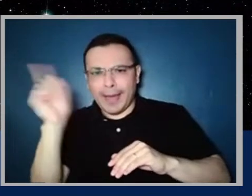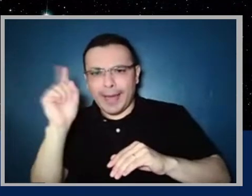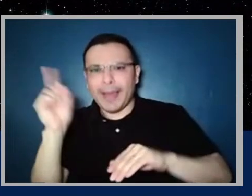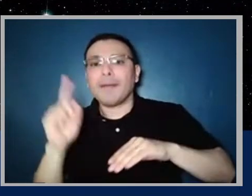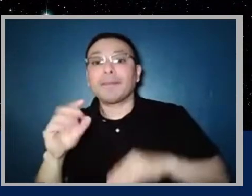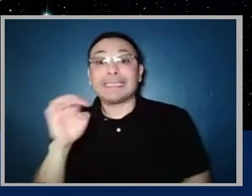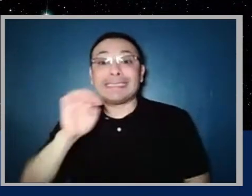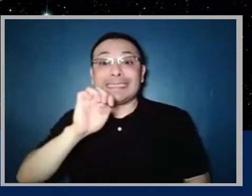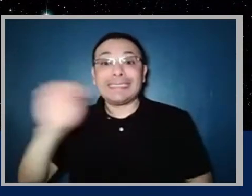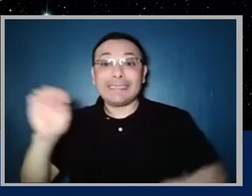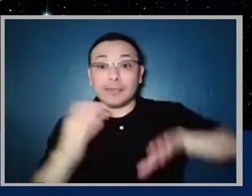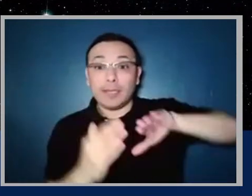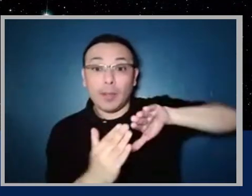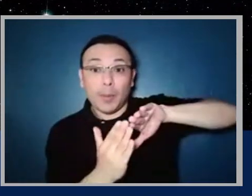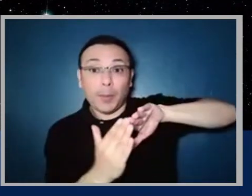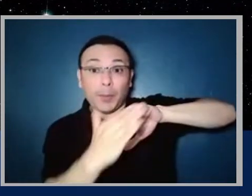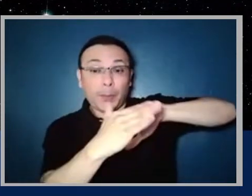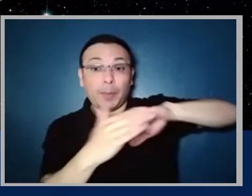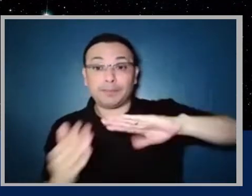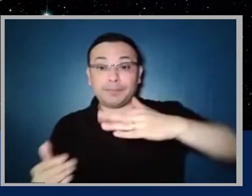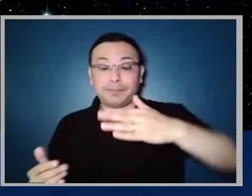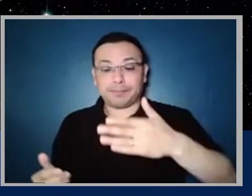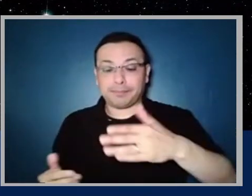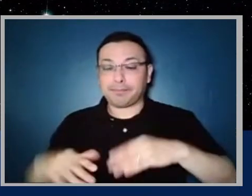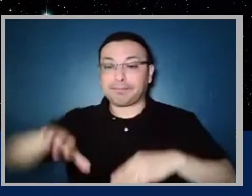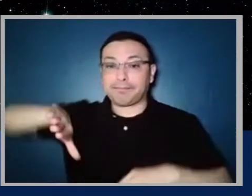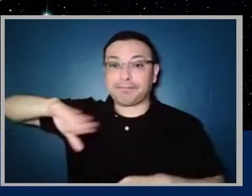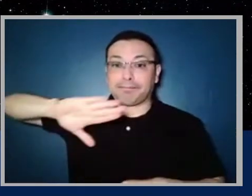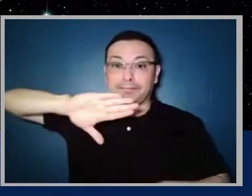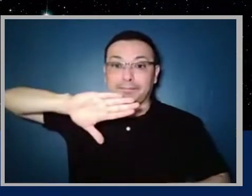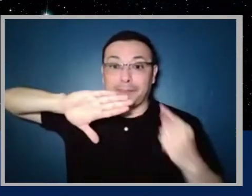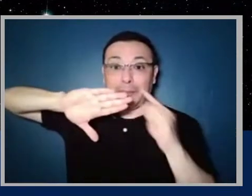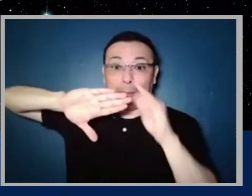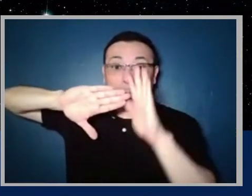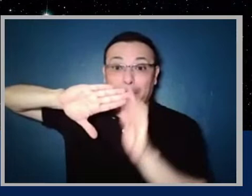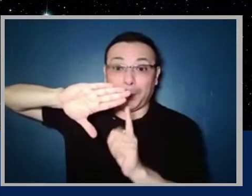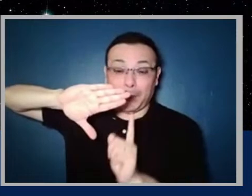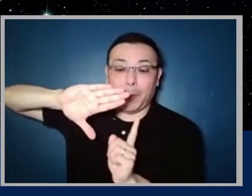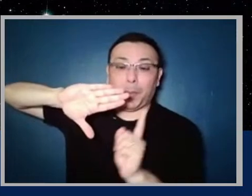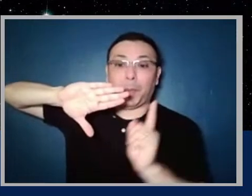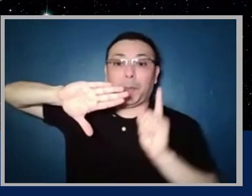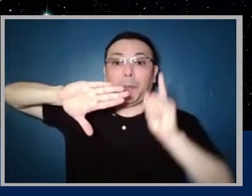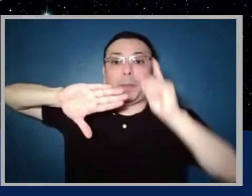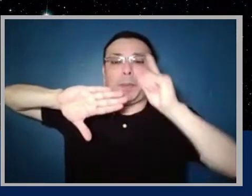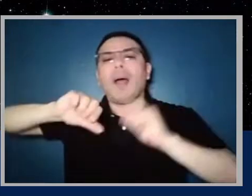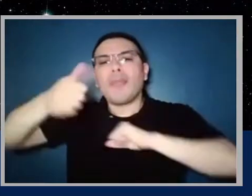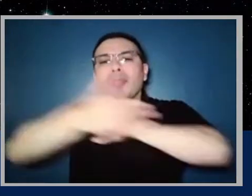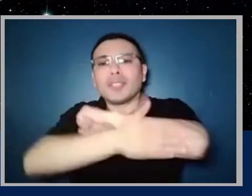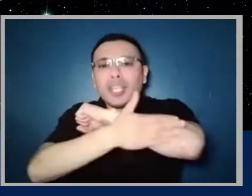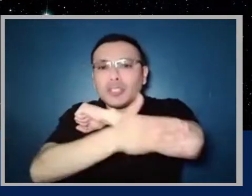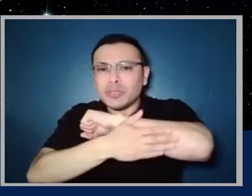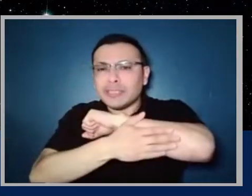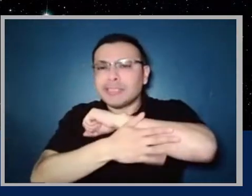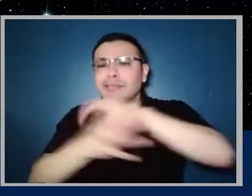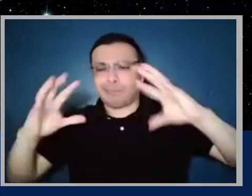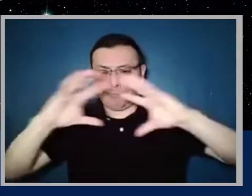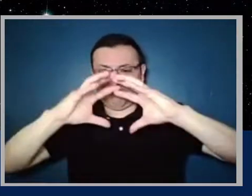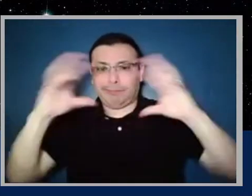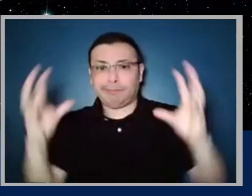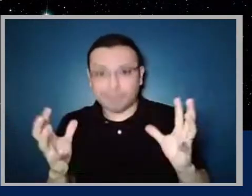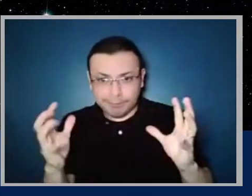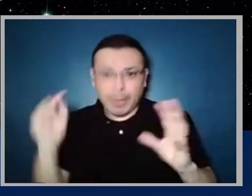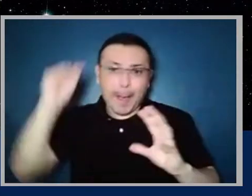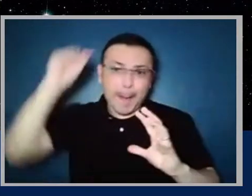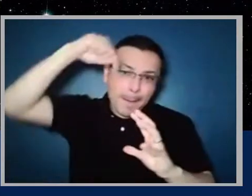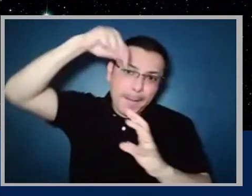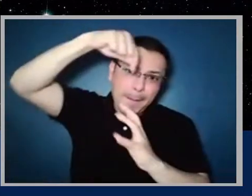other countries as they enter into their orbit to meet with the International Space Station. So something could happen anywhere along those lines. We